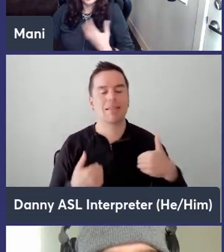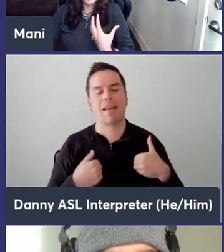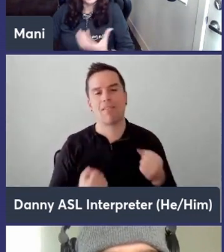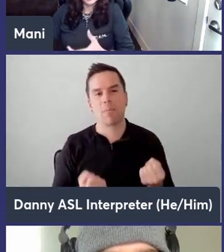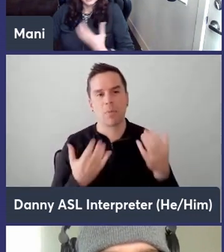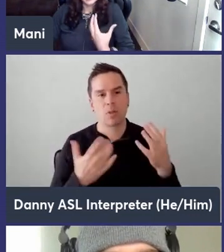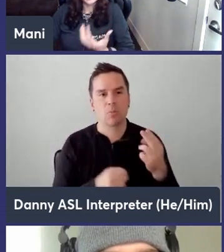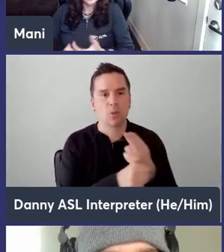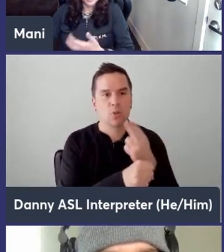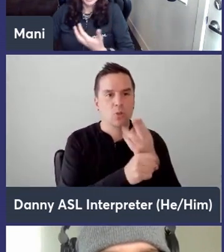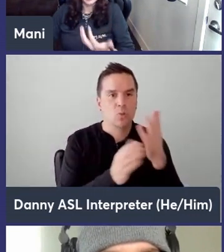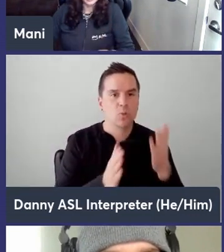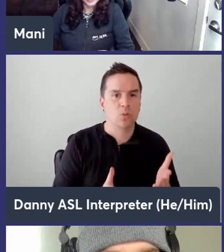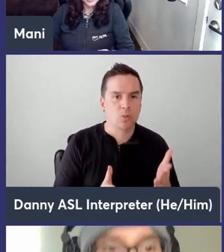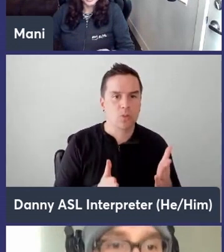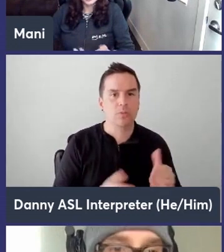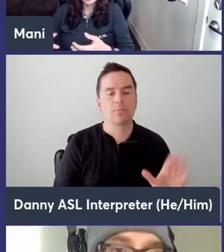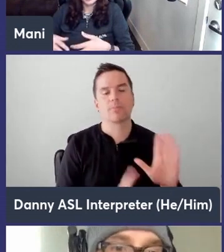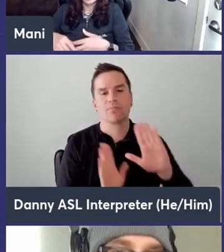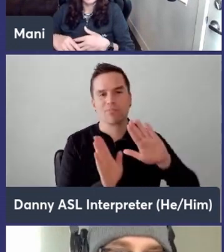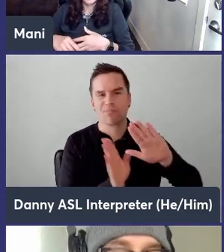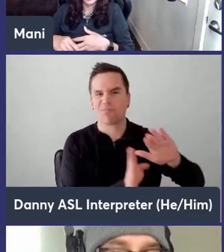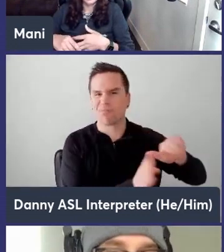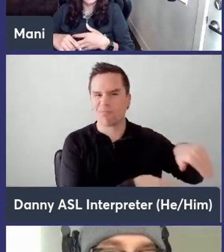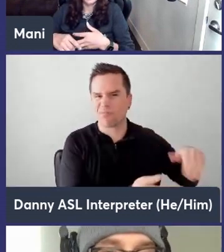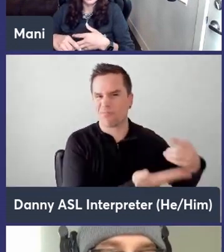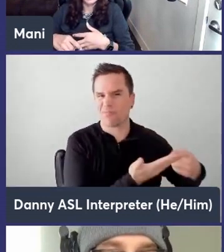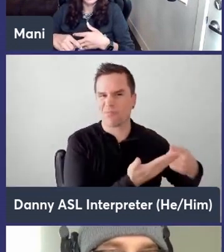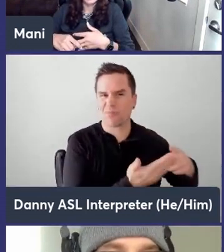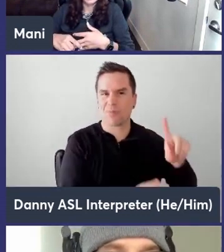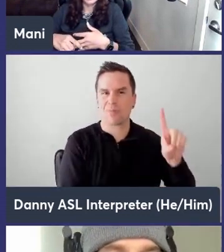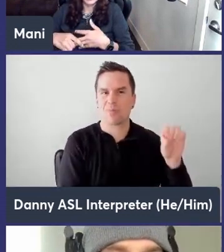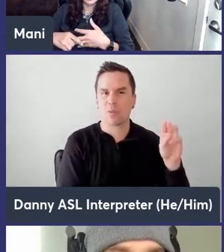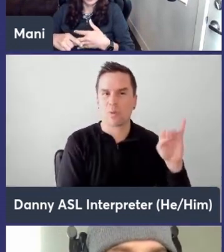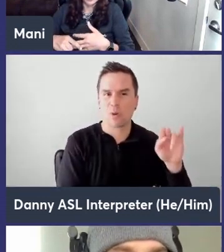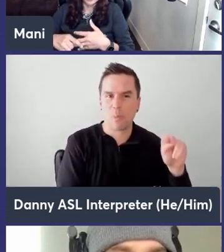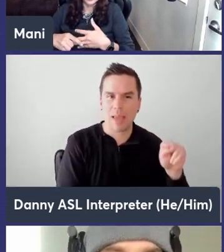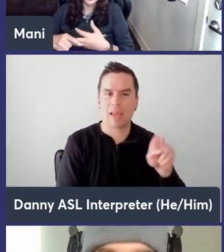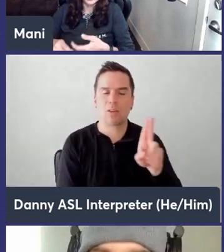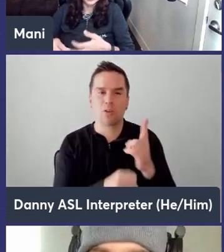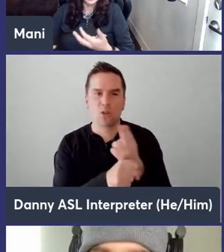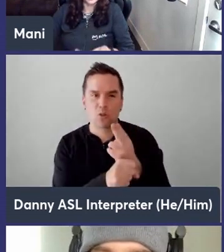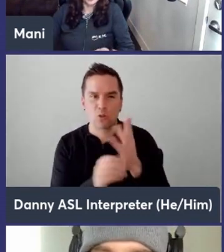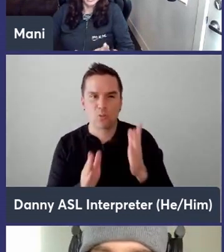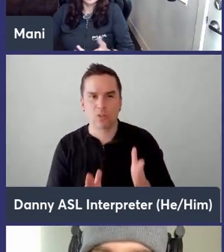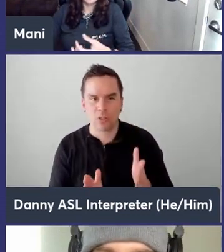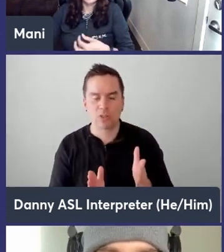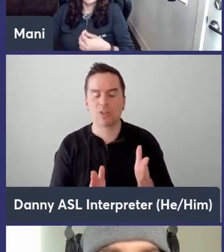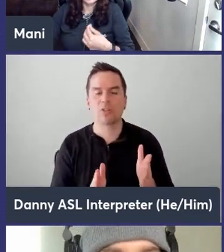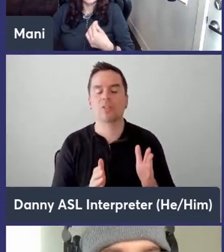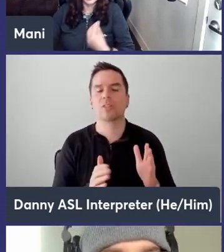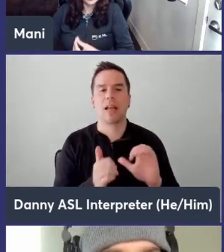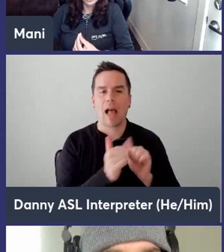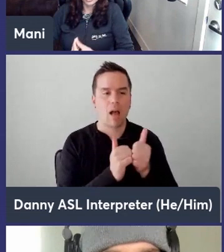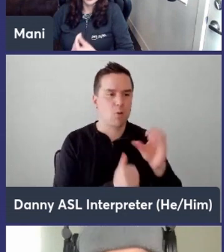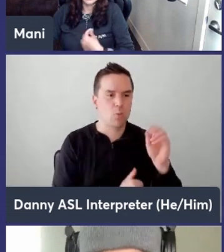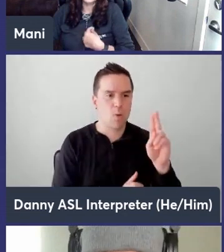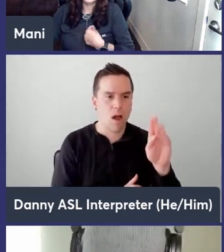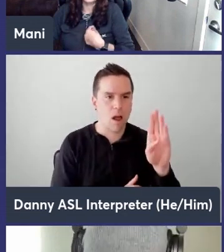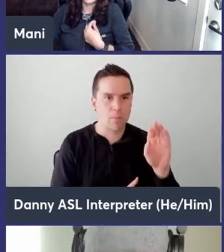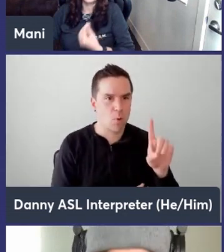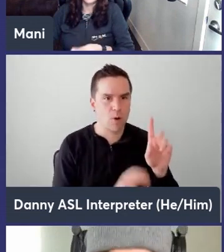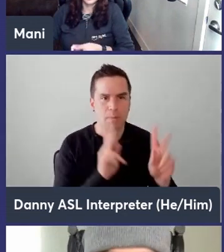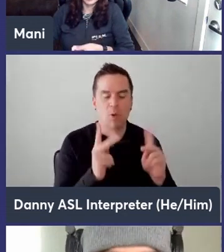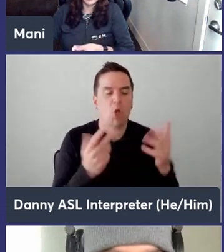going to go into the details of domain and user. How do we onboard a user and a domain? There is very good